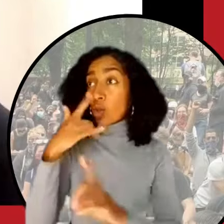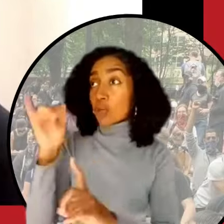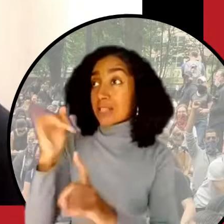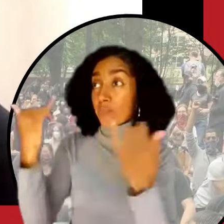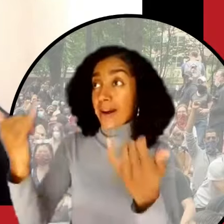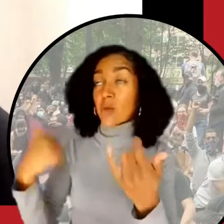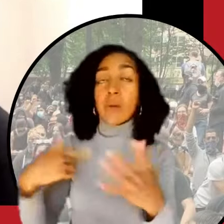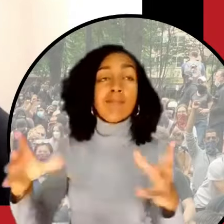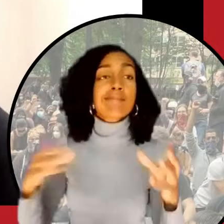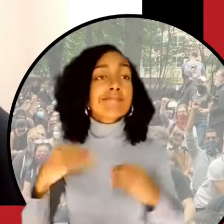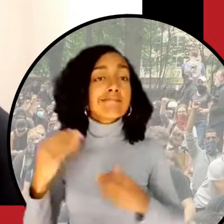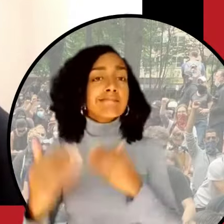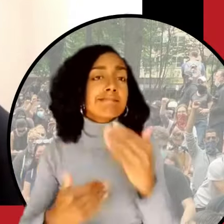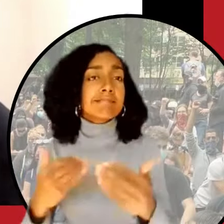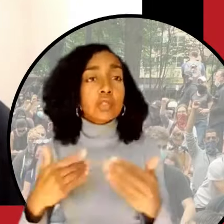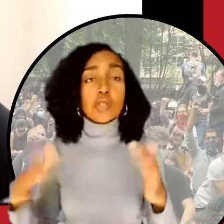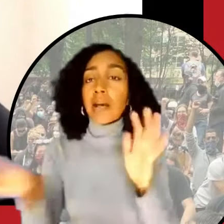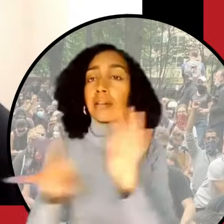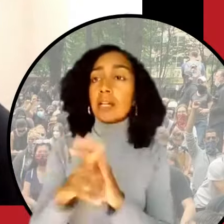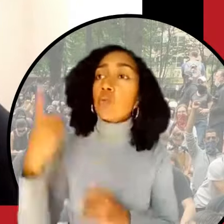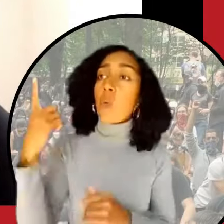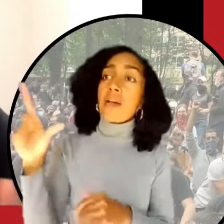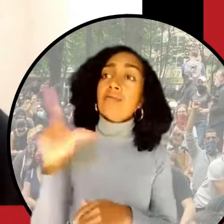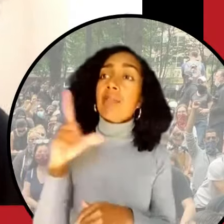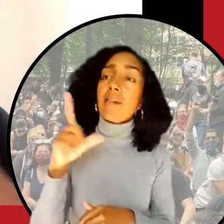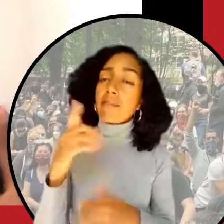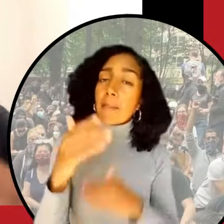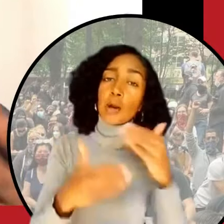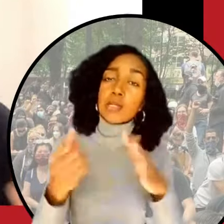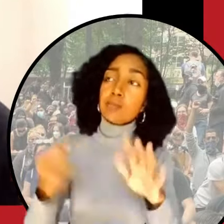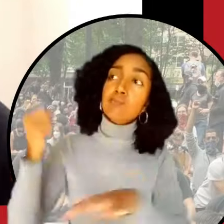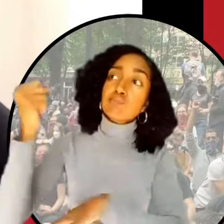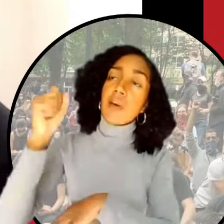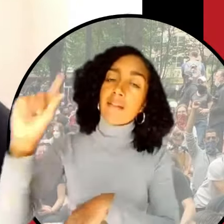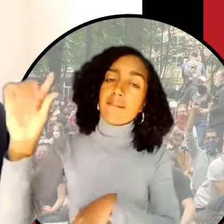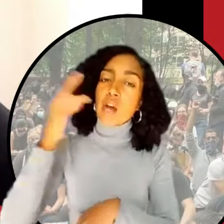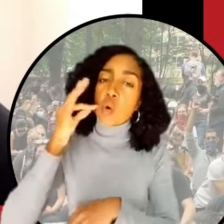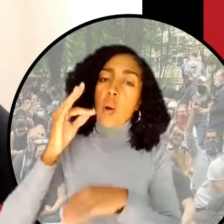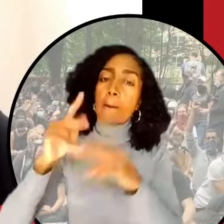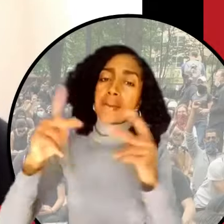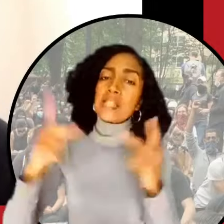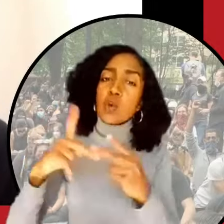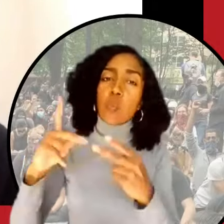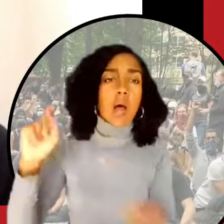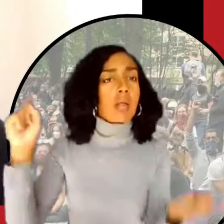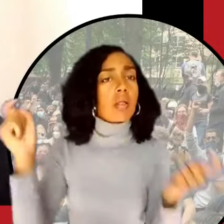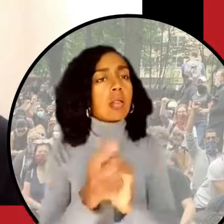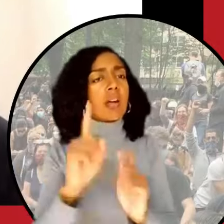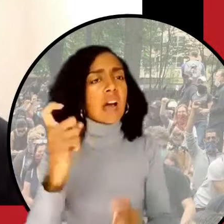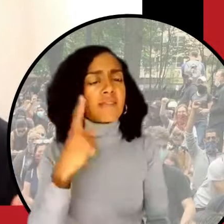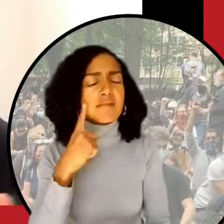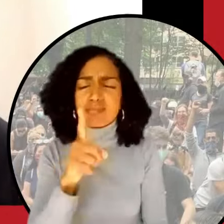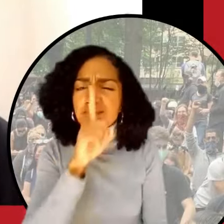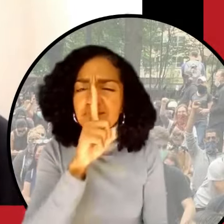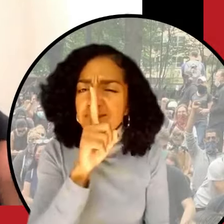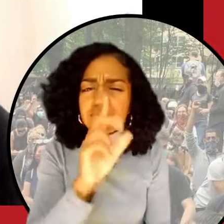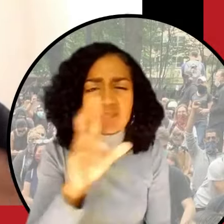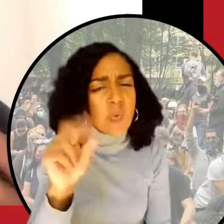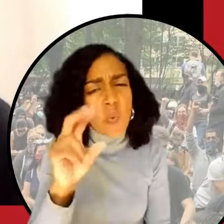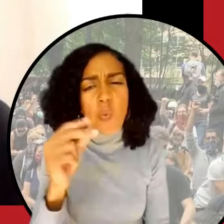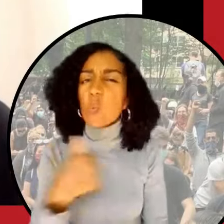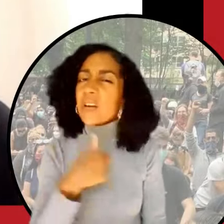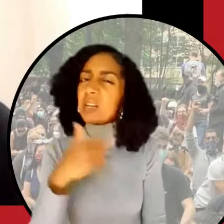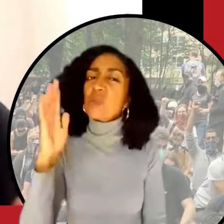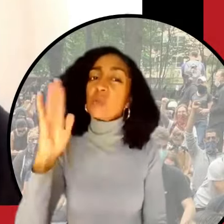one lefty person elected to a federal position is not going to overthrow the state, right? But what we do know is that if we